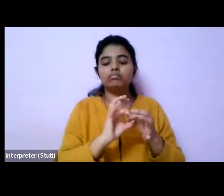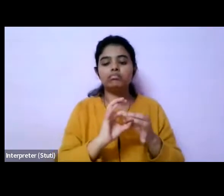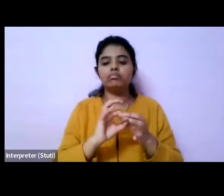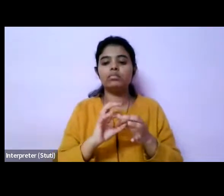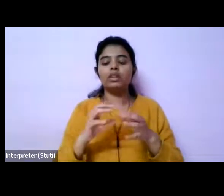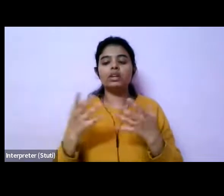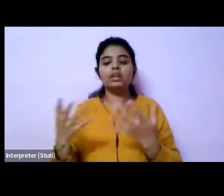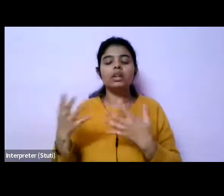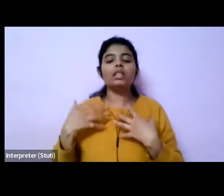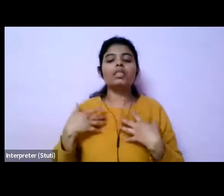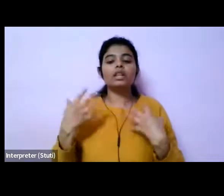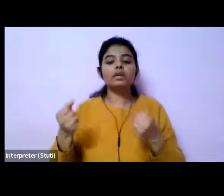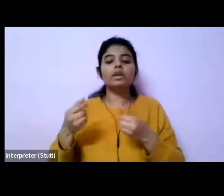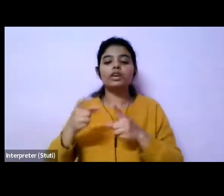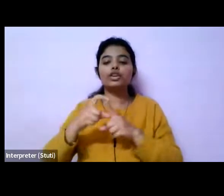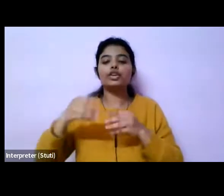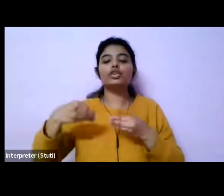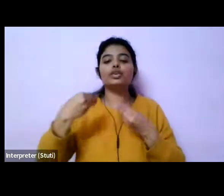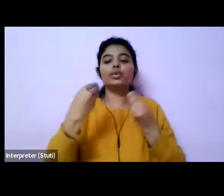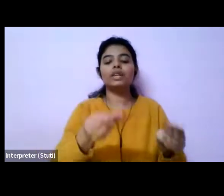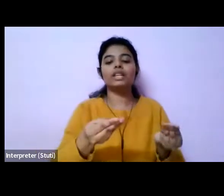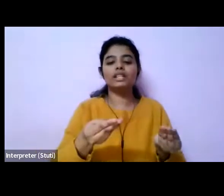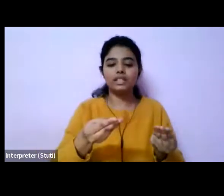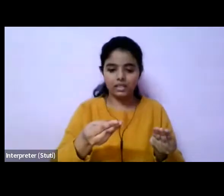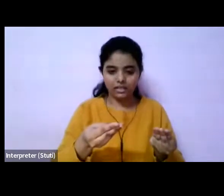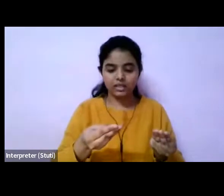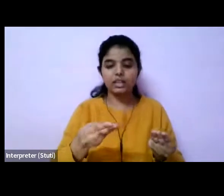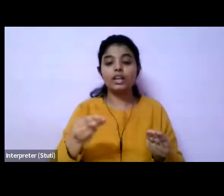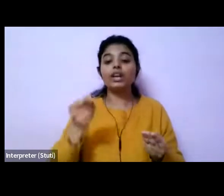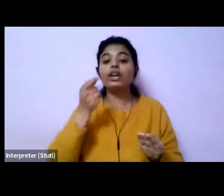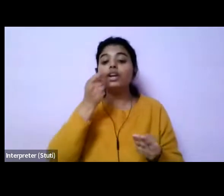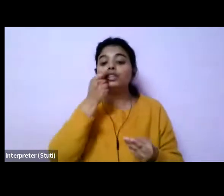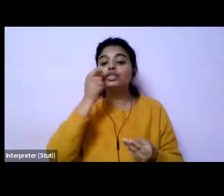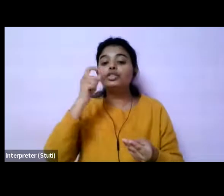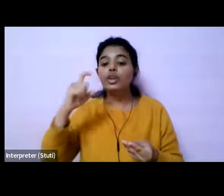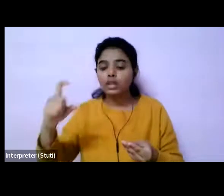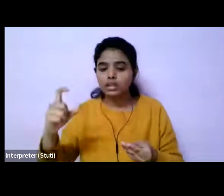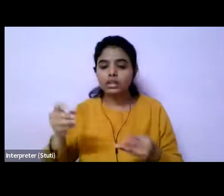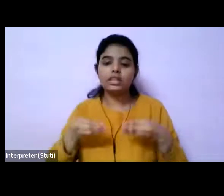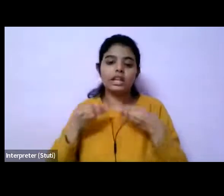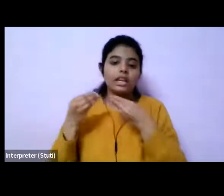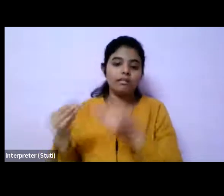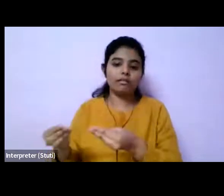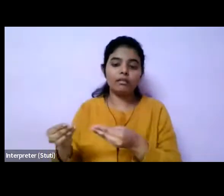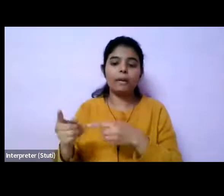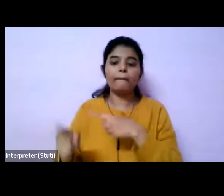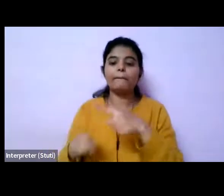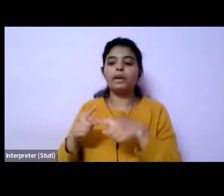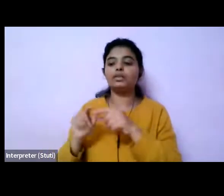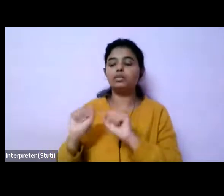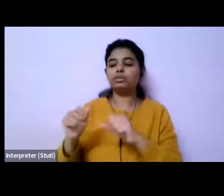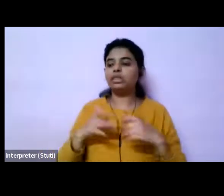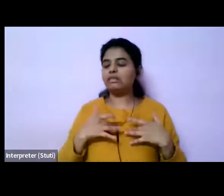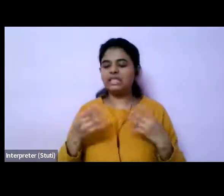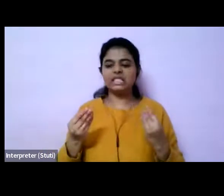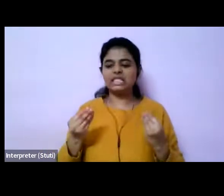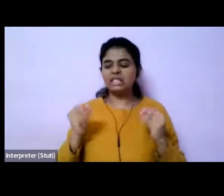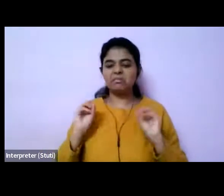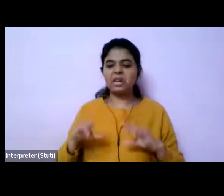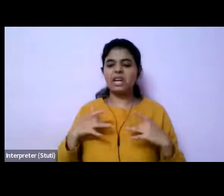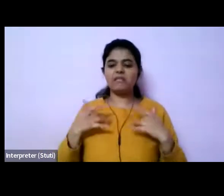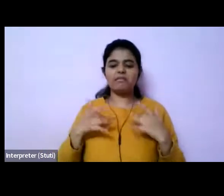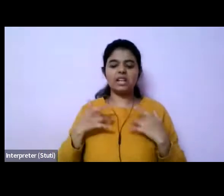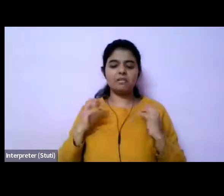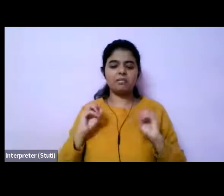the 2 of the 3 combined legs to Chandan and her subsequent guilt. The decision was a medical and